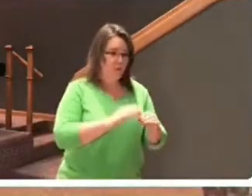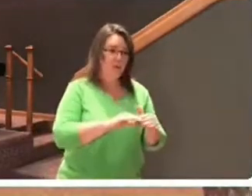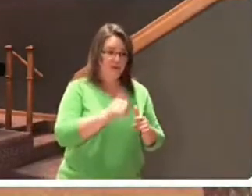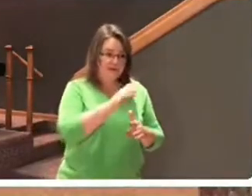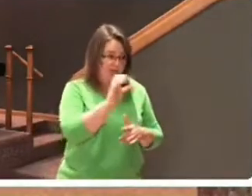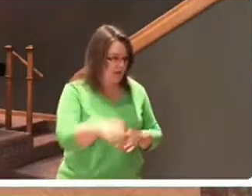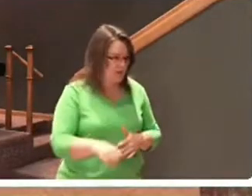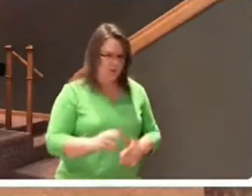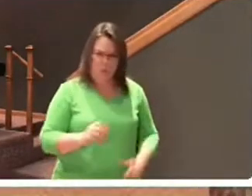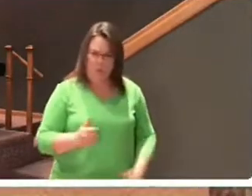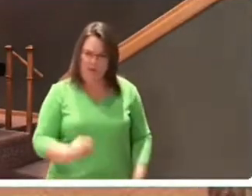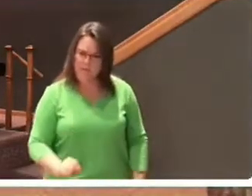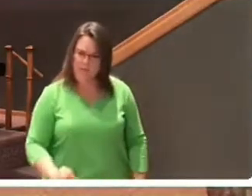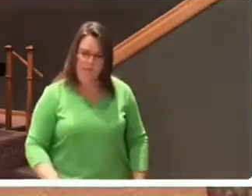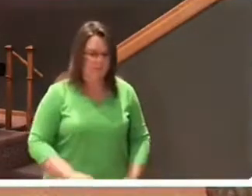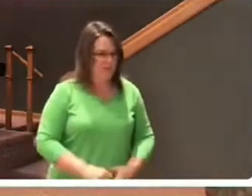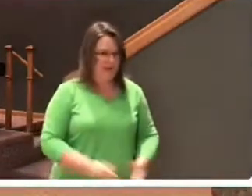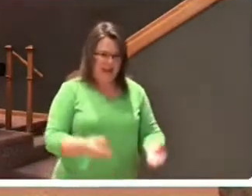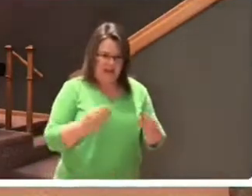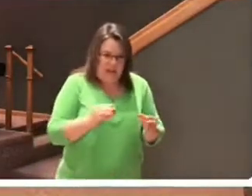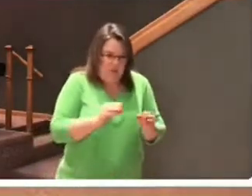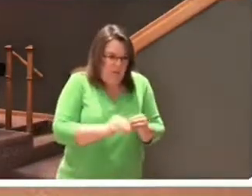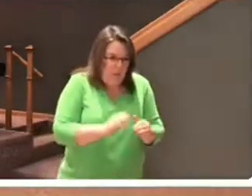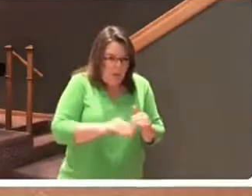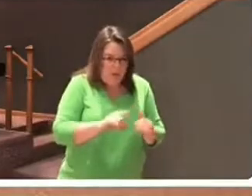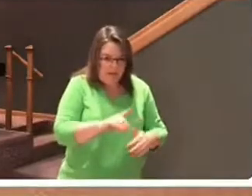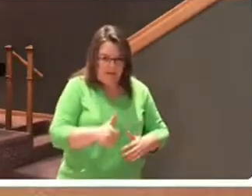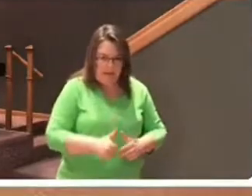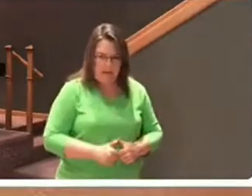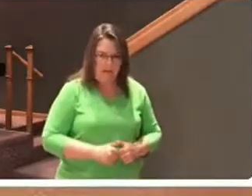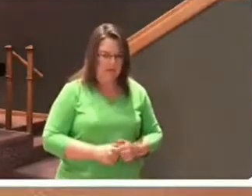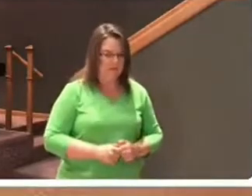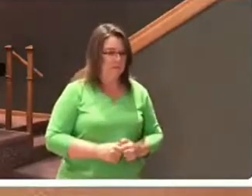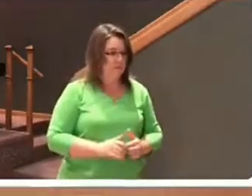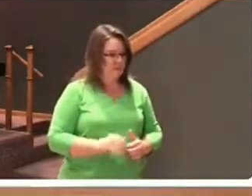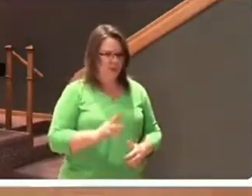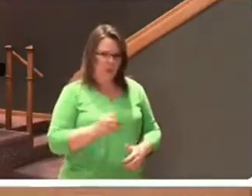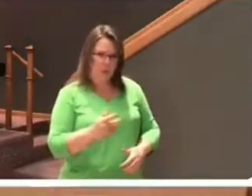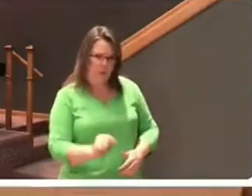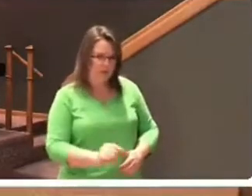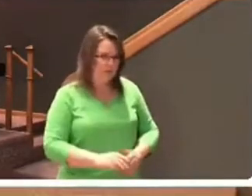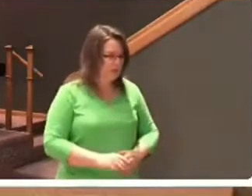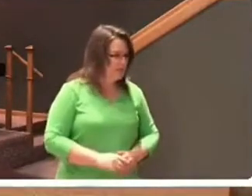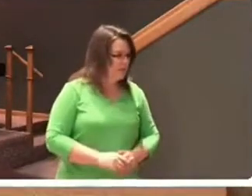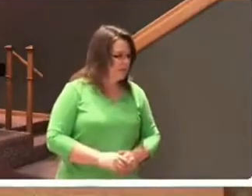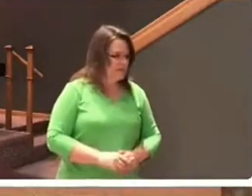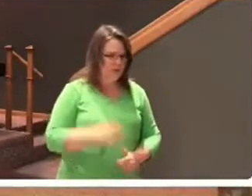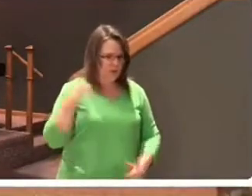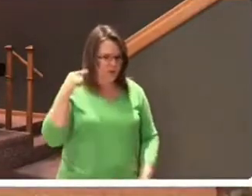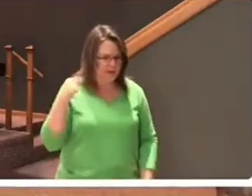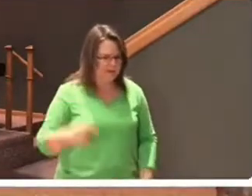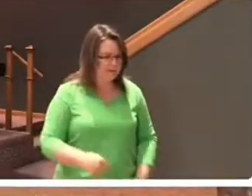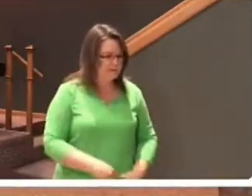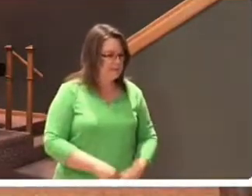10%. What? Give more than the tithe? What? That's